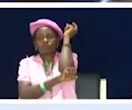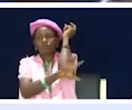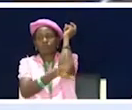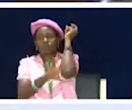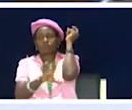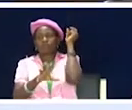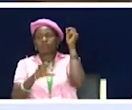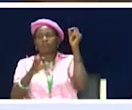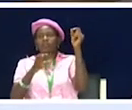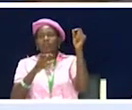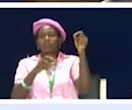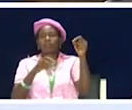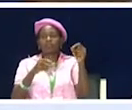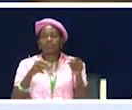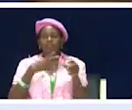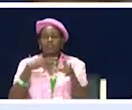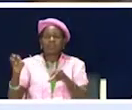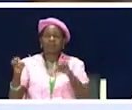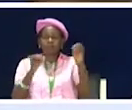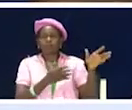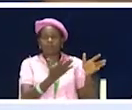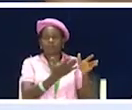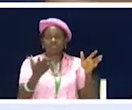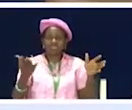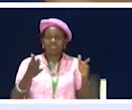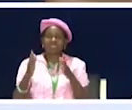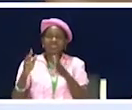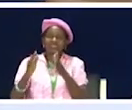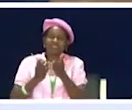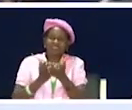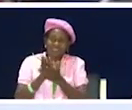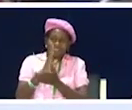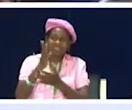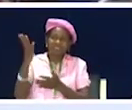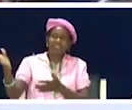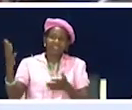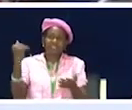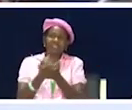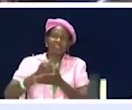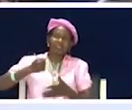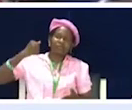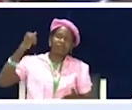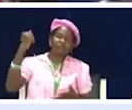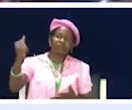and put things right there.